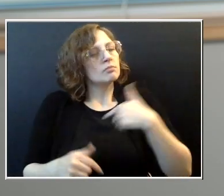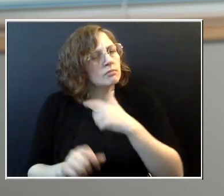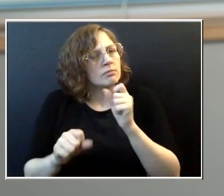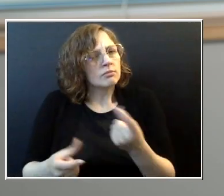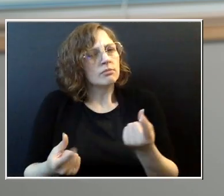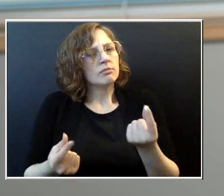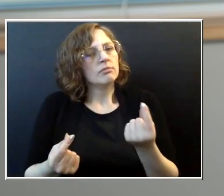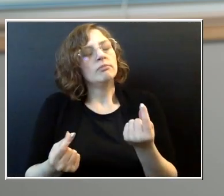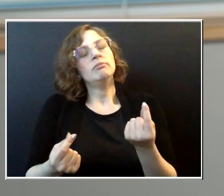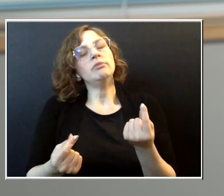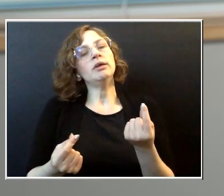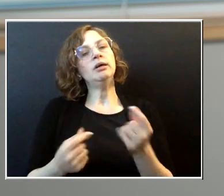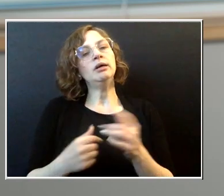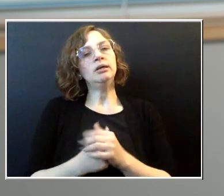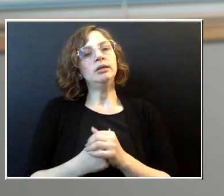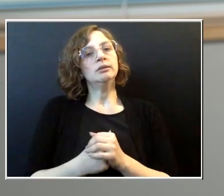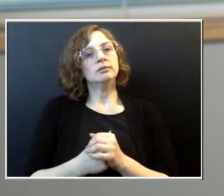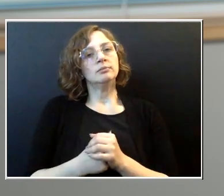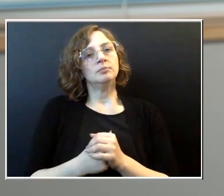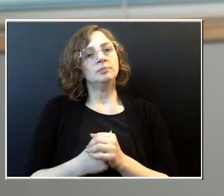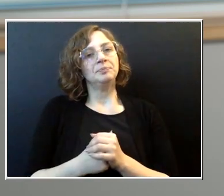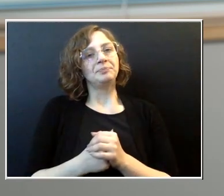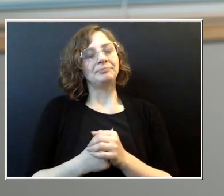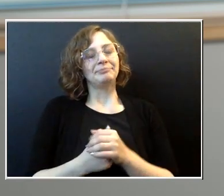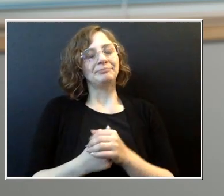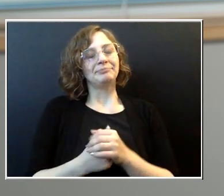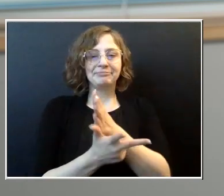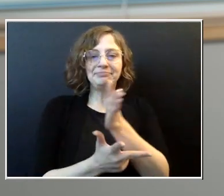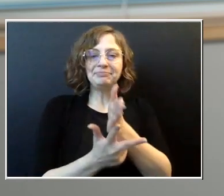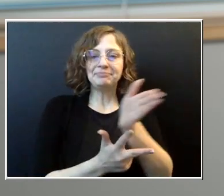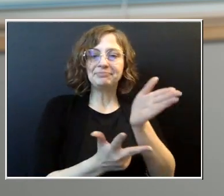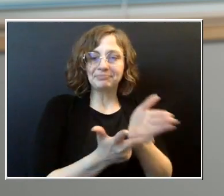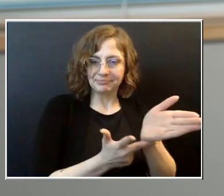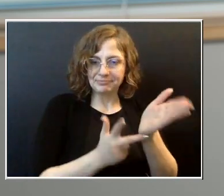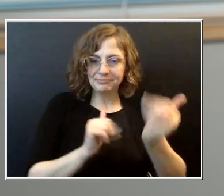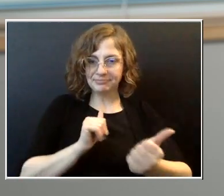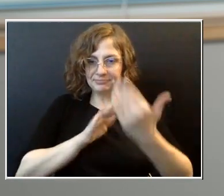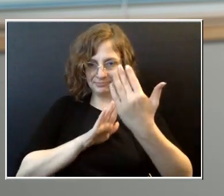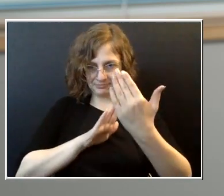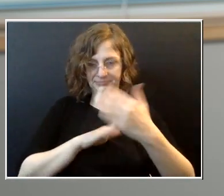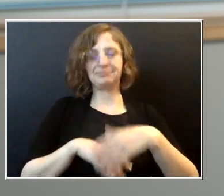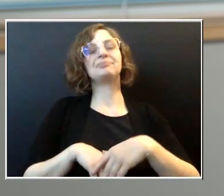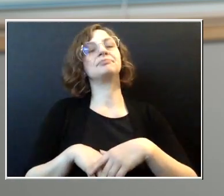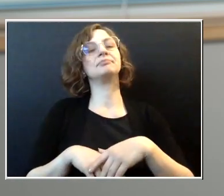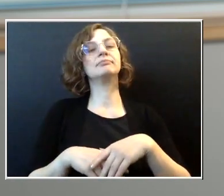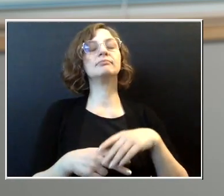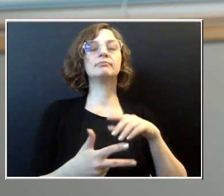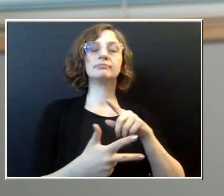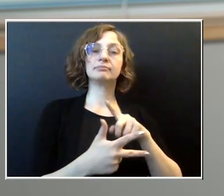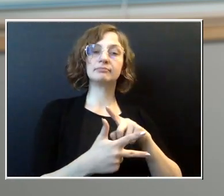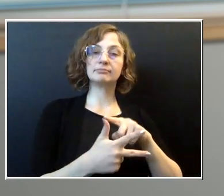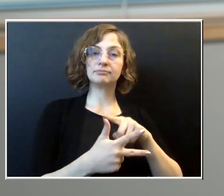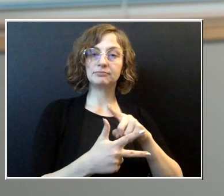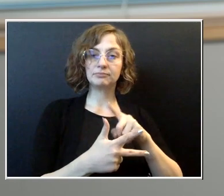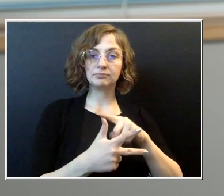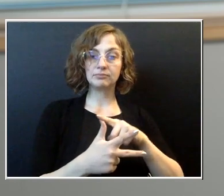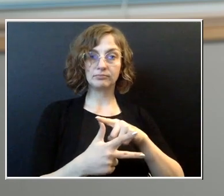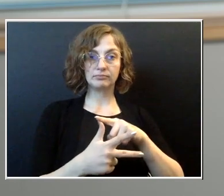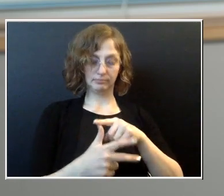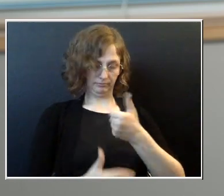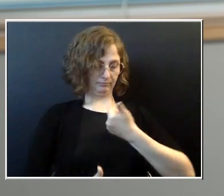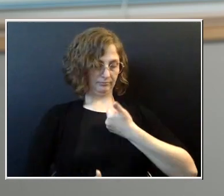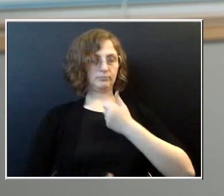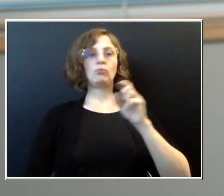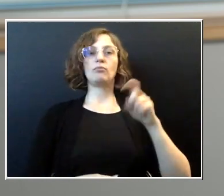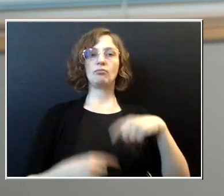as a three-pronged approach. First, as an individual, we have to look at ourselves in the mirror and realize